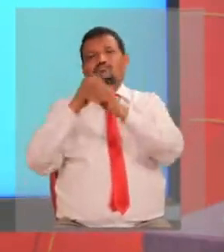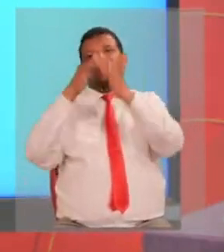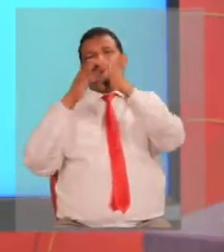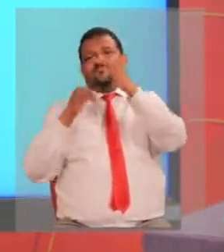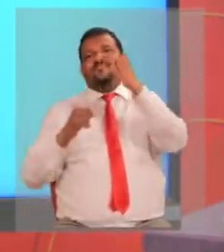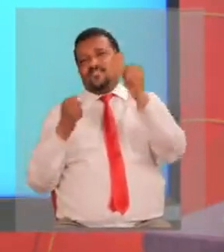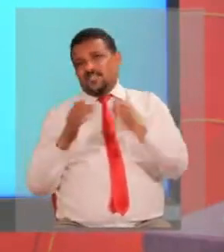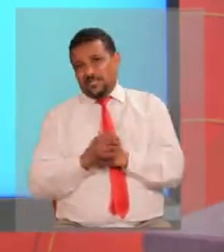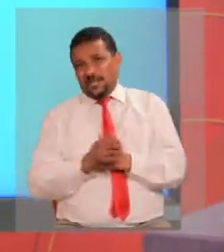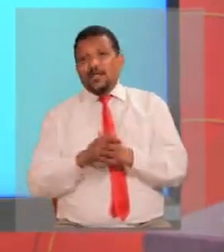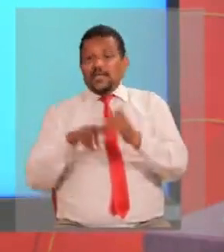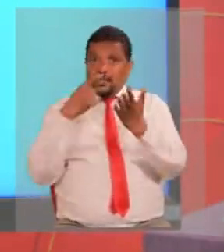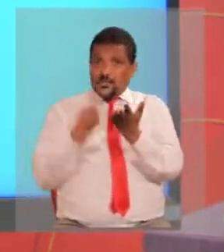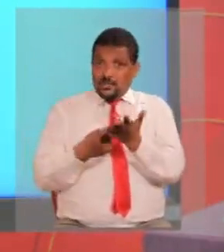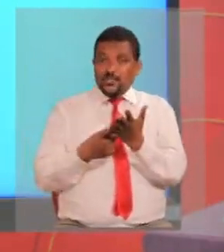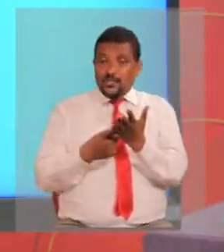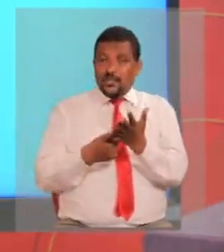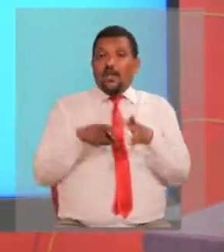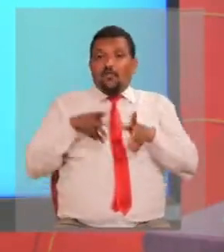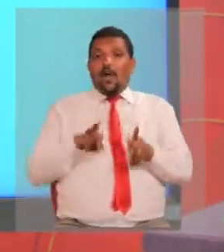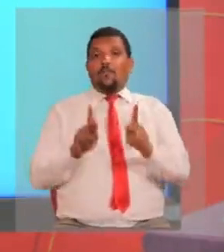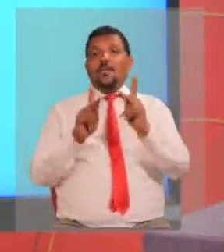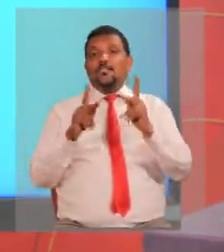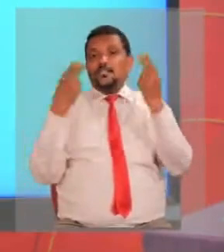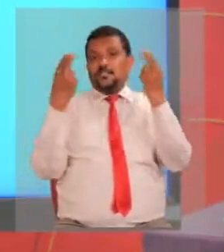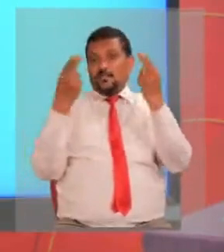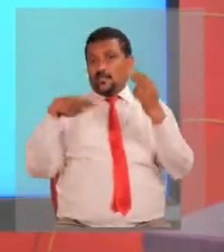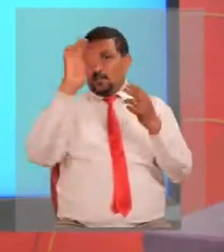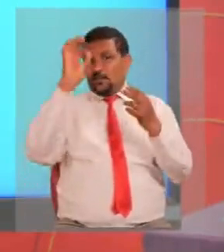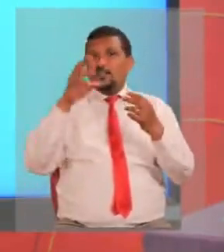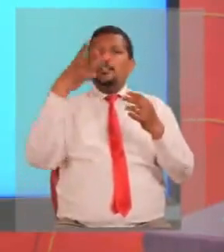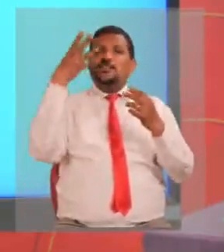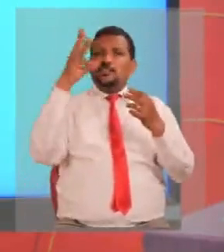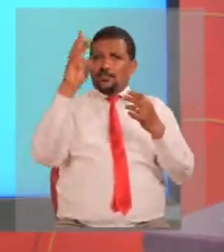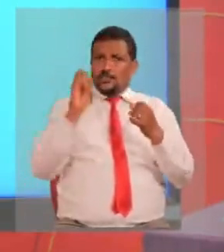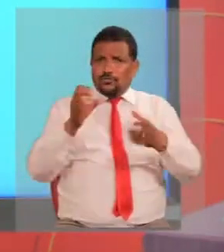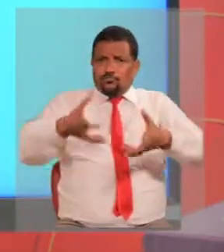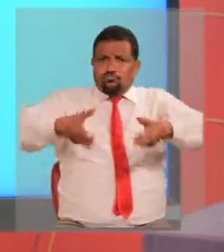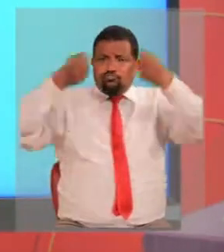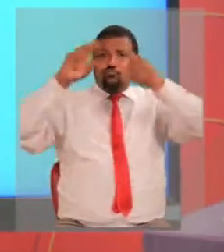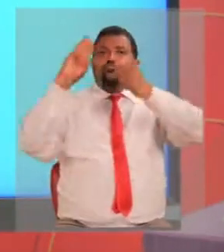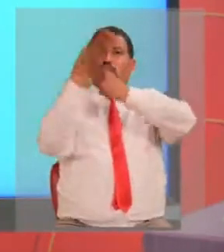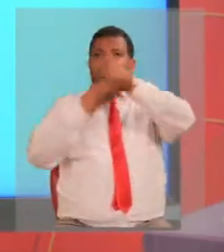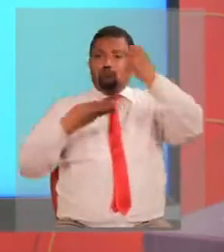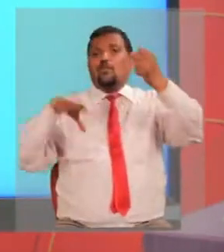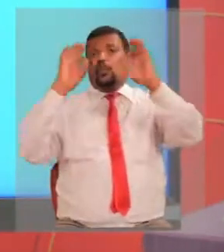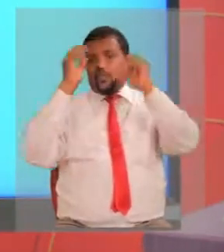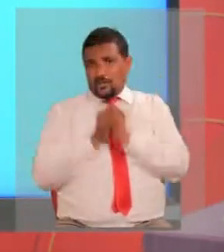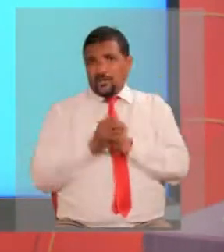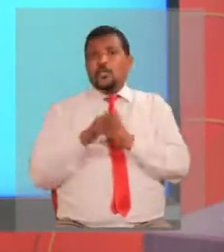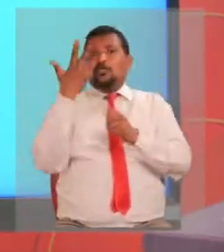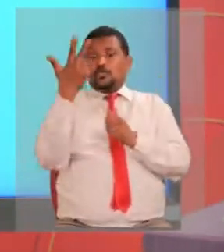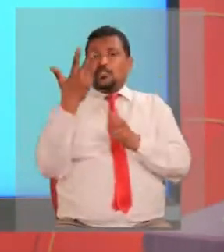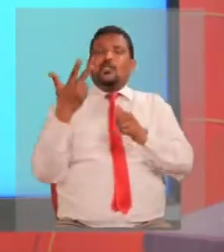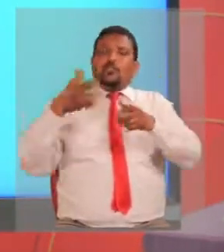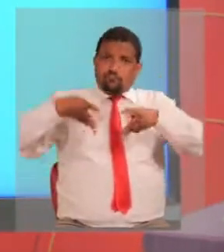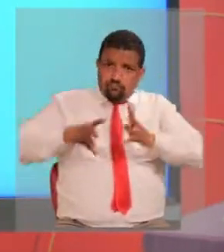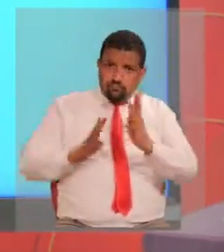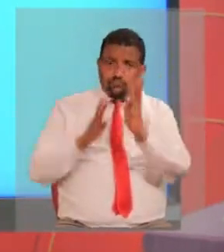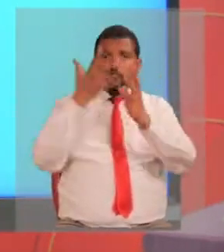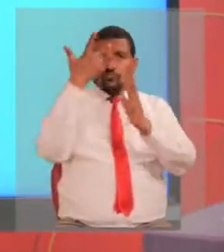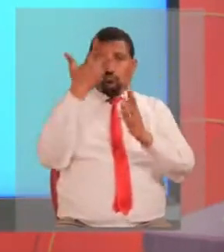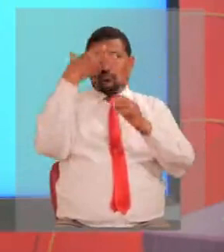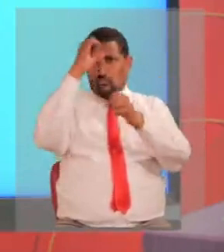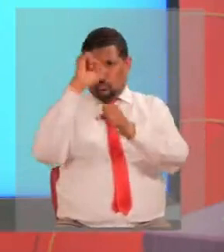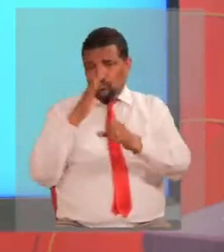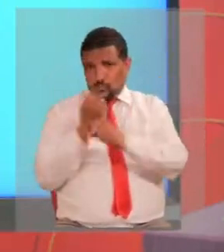input labor. So, the farmer gets 60 quintal of weight from the combination of 3 tractor and 3 labor. At the same